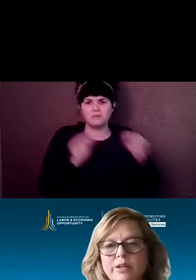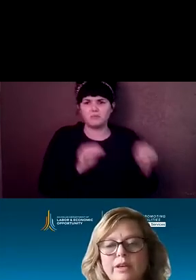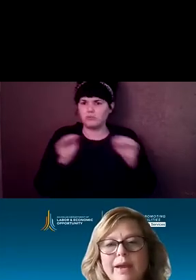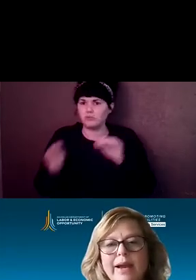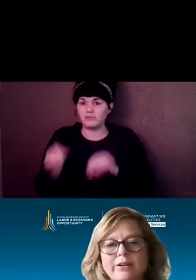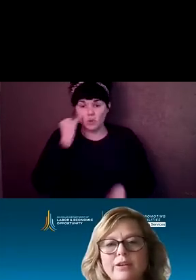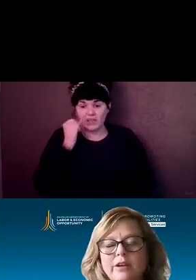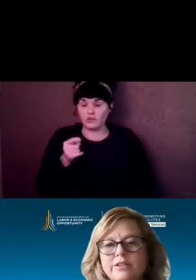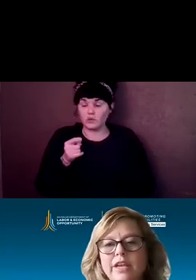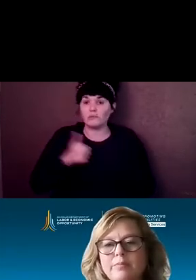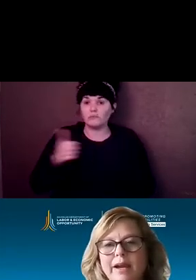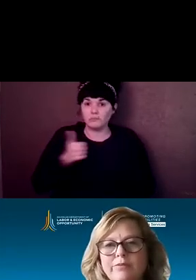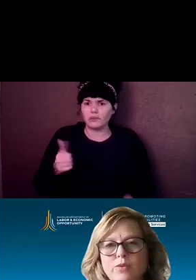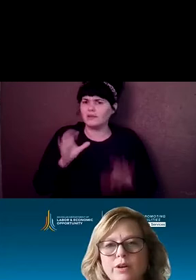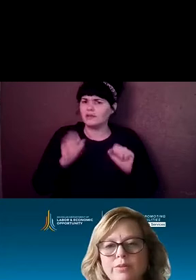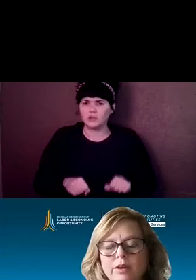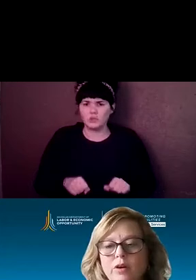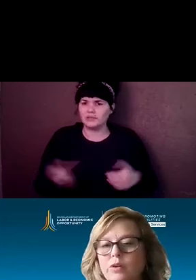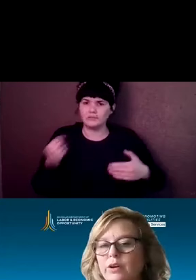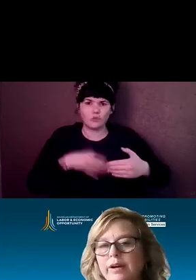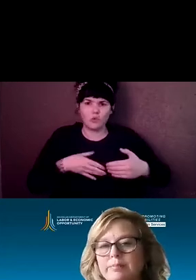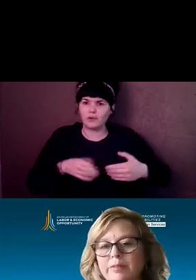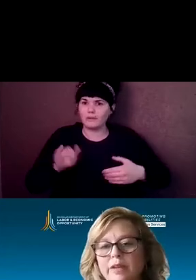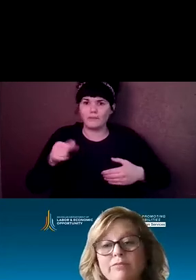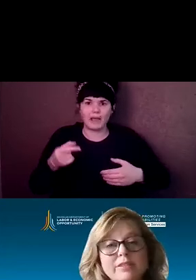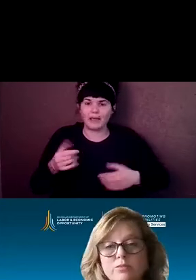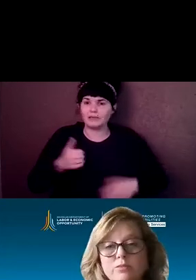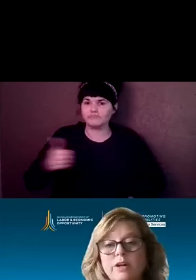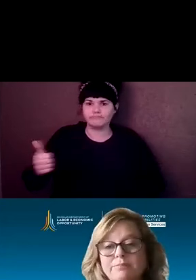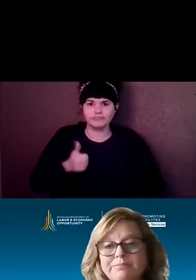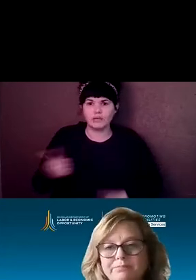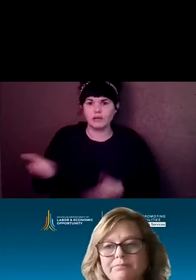in a bag or take back and forth, or